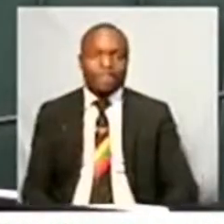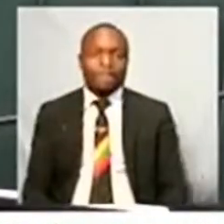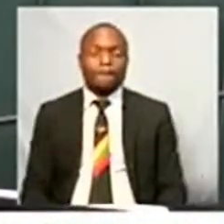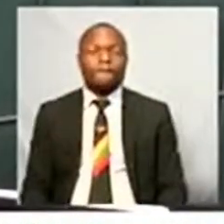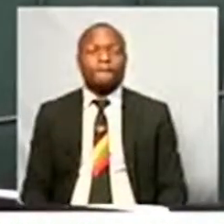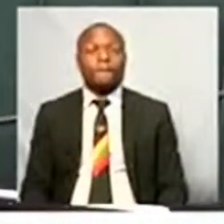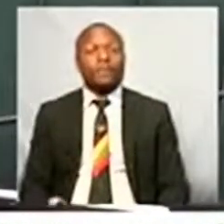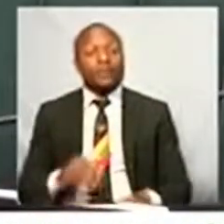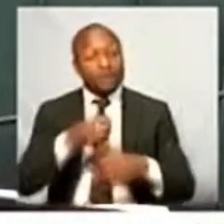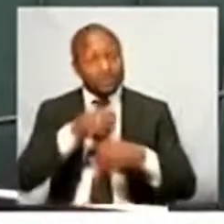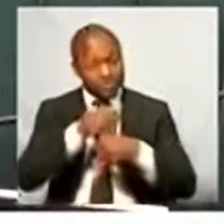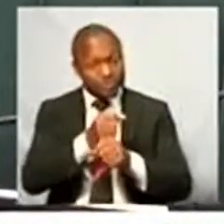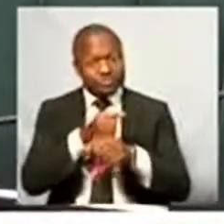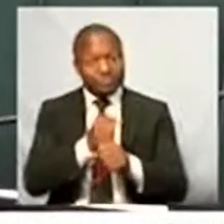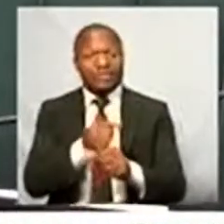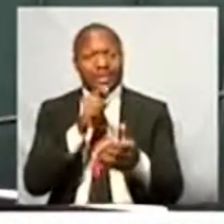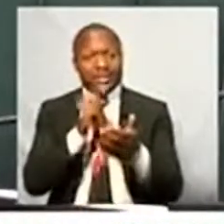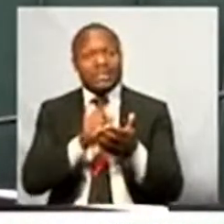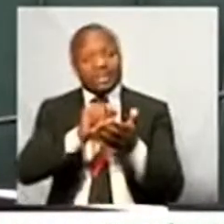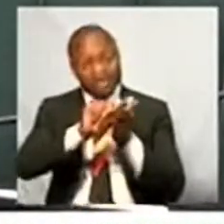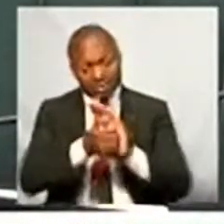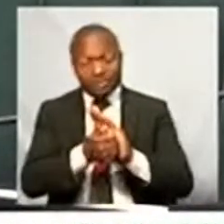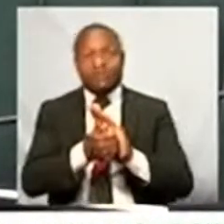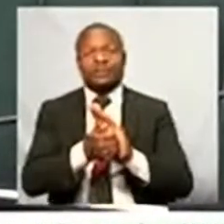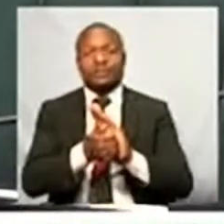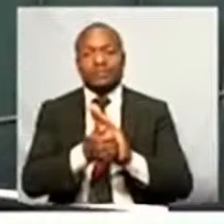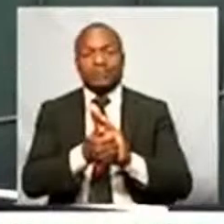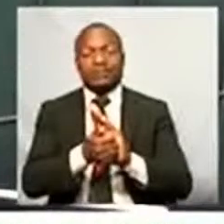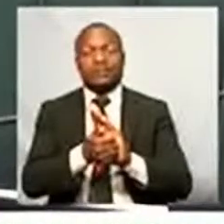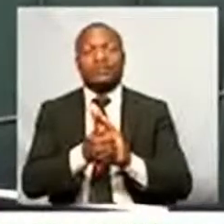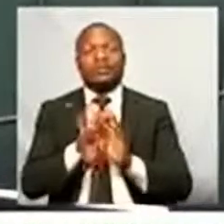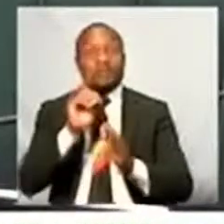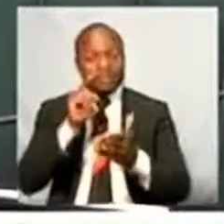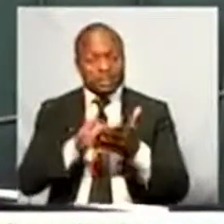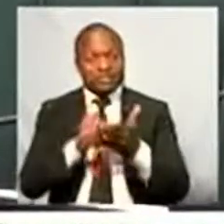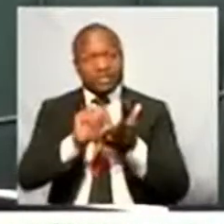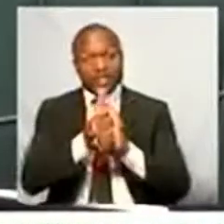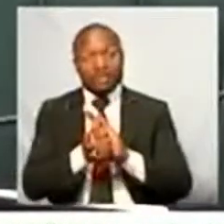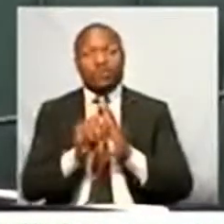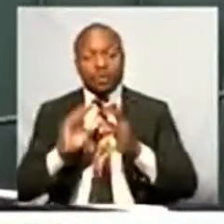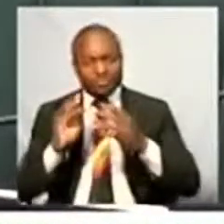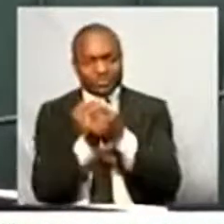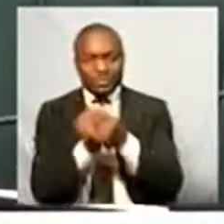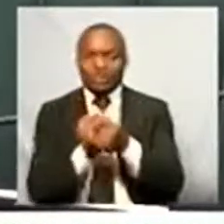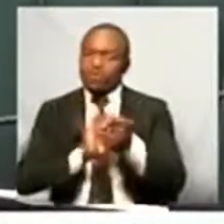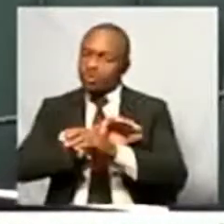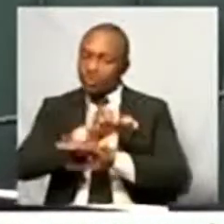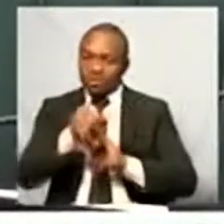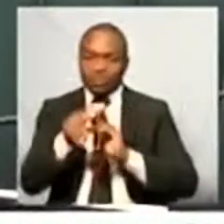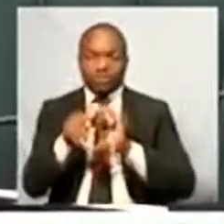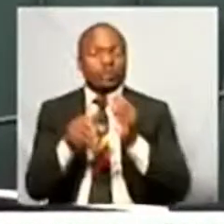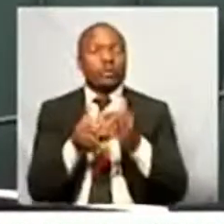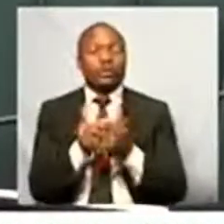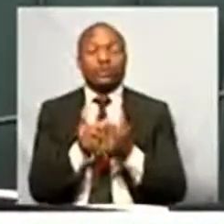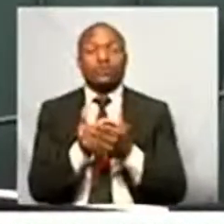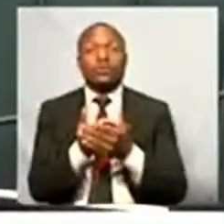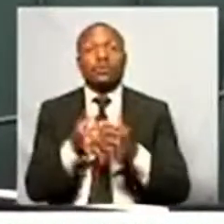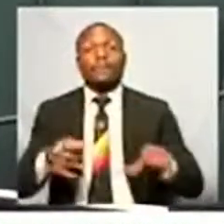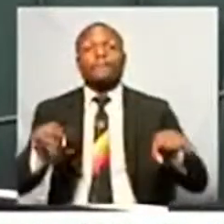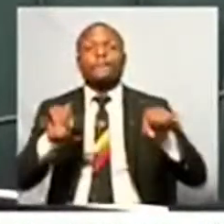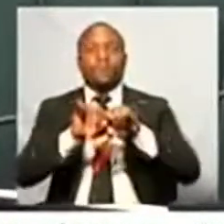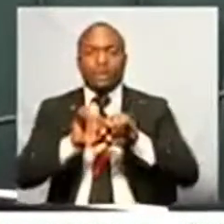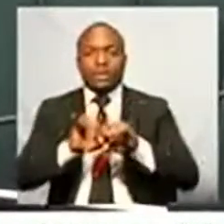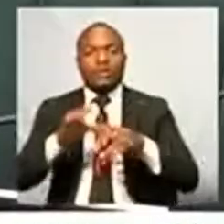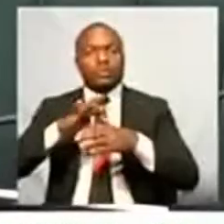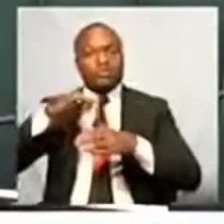we produce this act, it will be an act that will really encompass or incorporate all major stakeholders